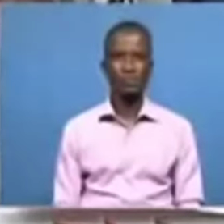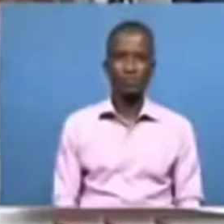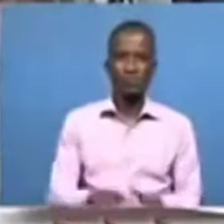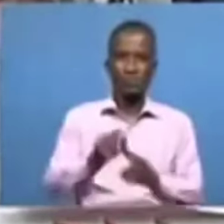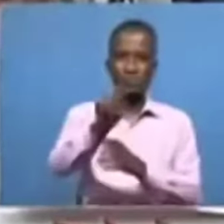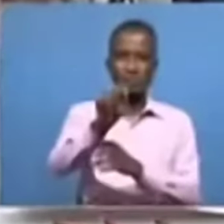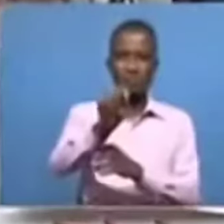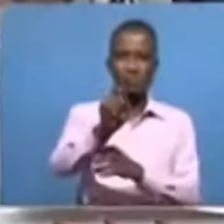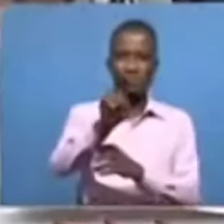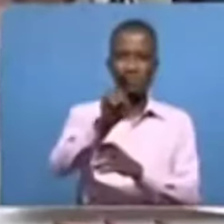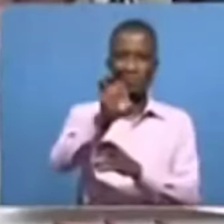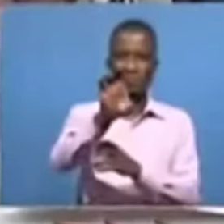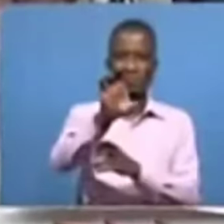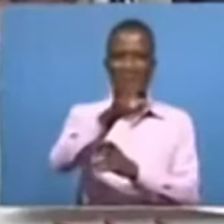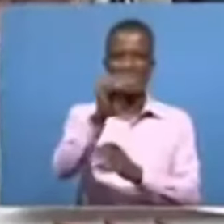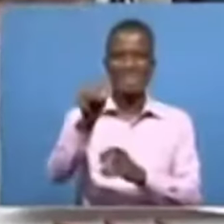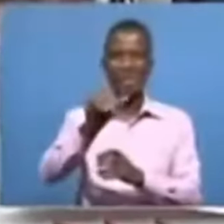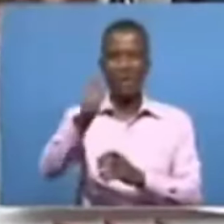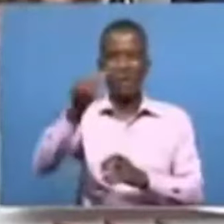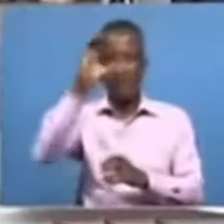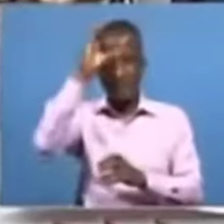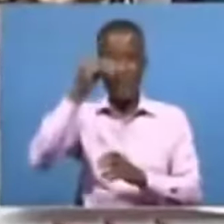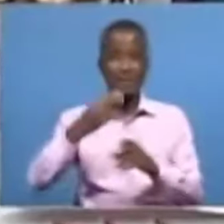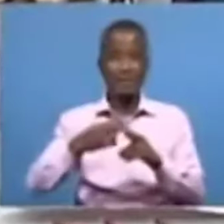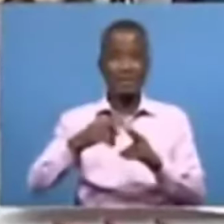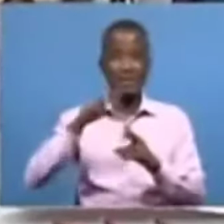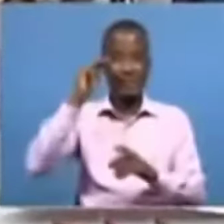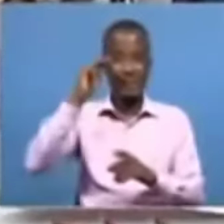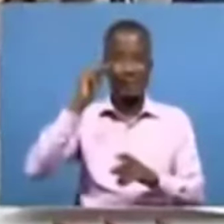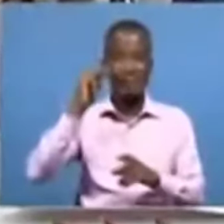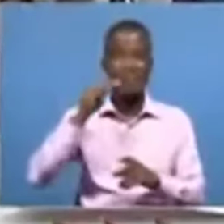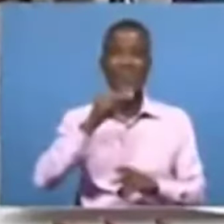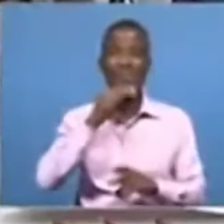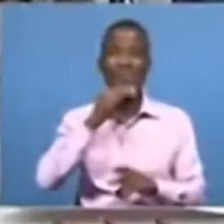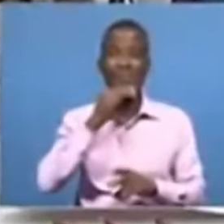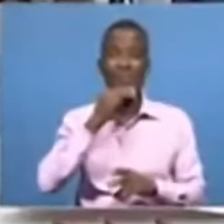TDC and Musa against Atap Balfour,